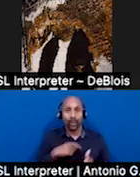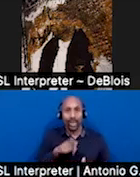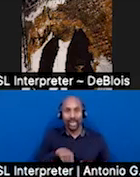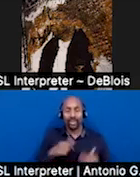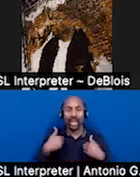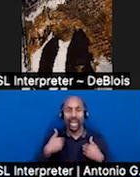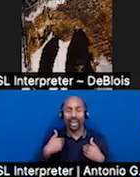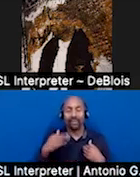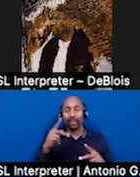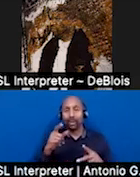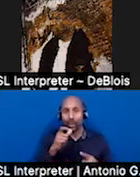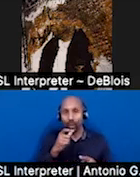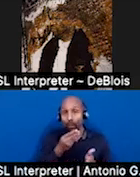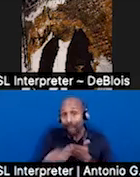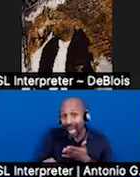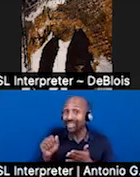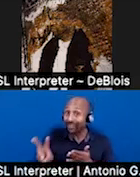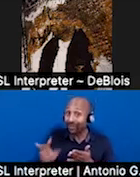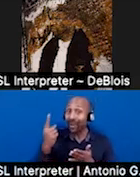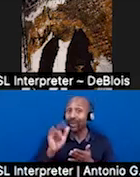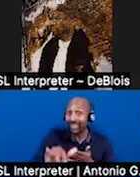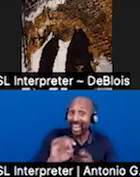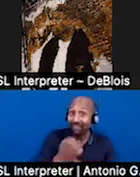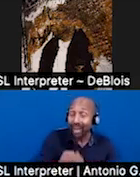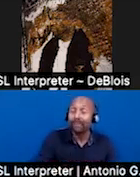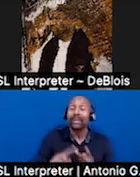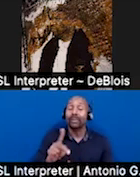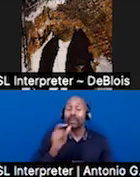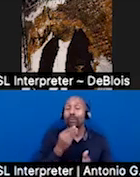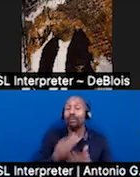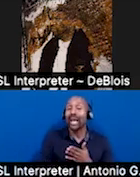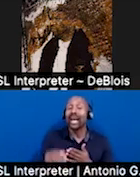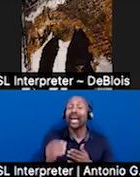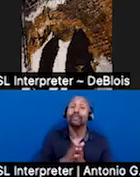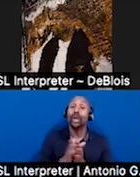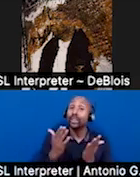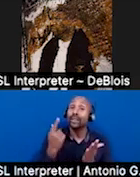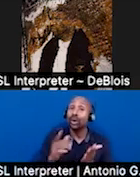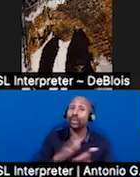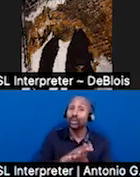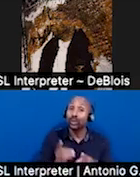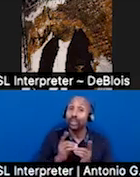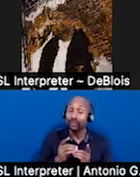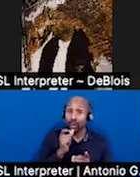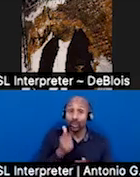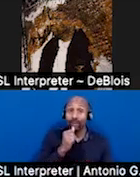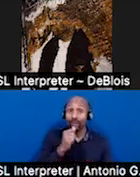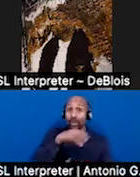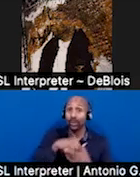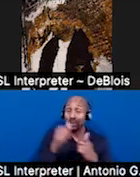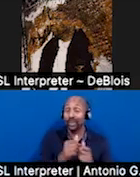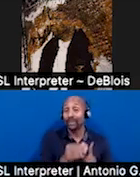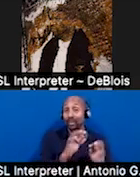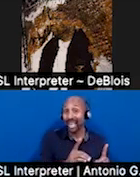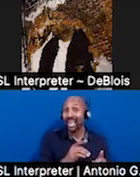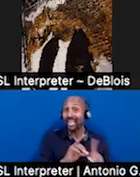the people who buy the software, the people who buy the textbooks at the school district who are not part of the special education department, they also